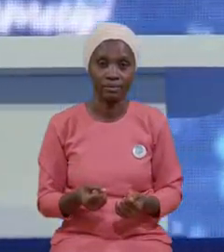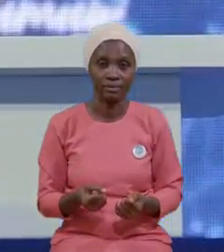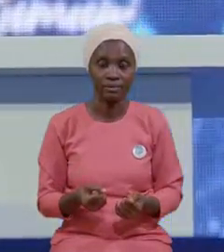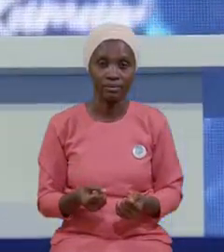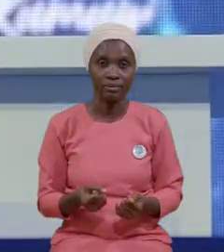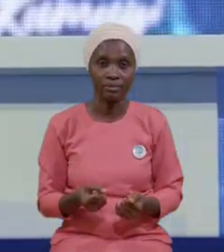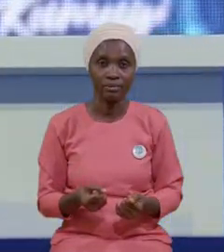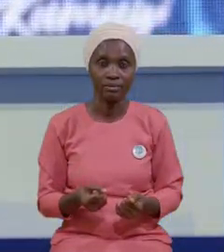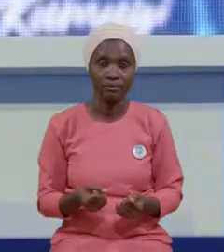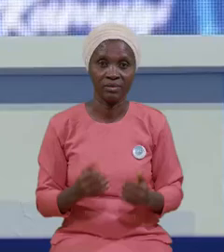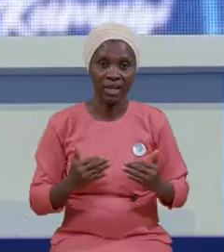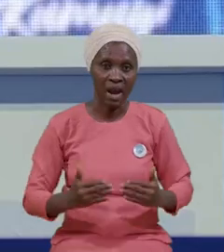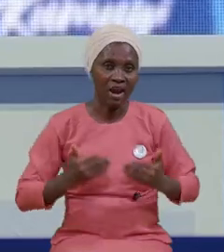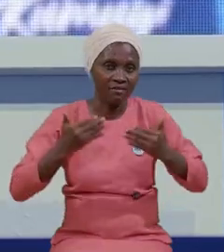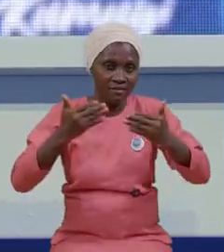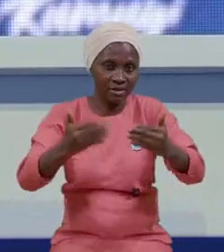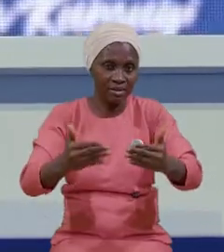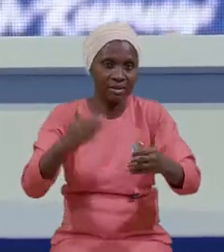Advancing in God's nature.